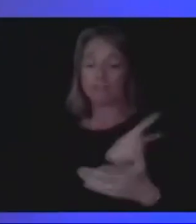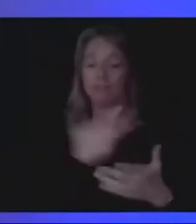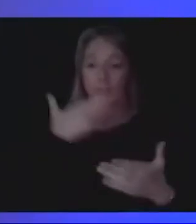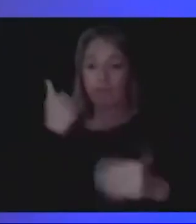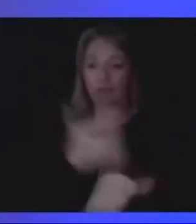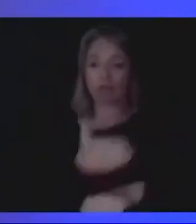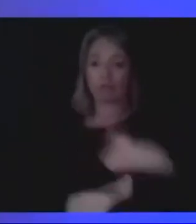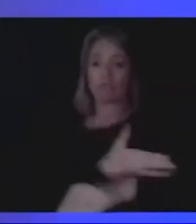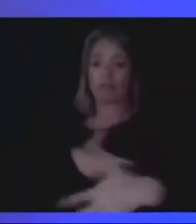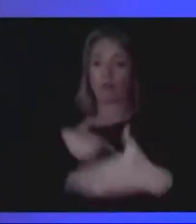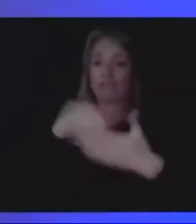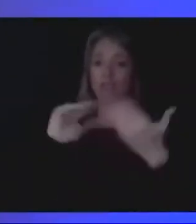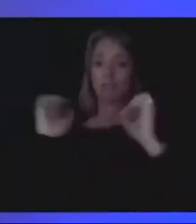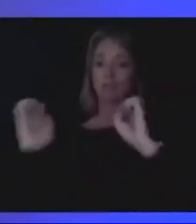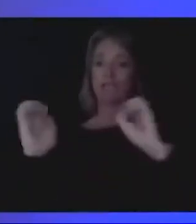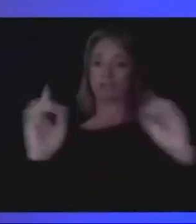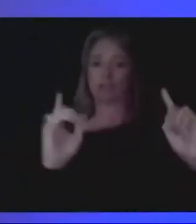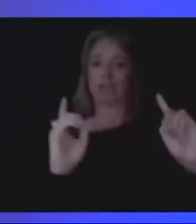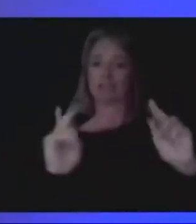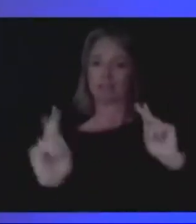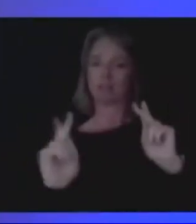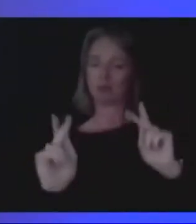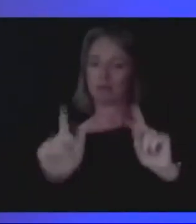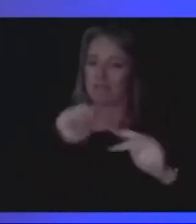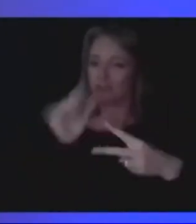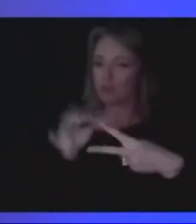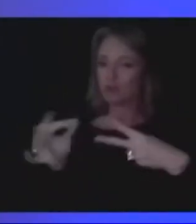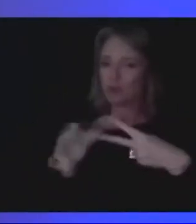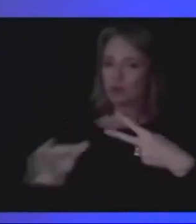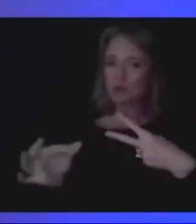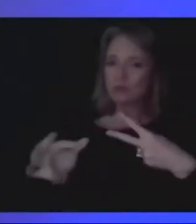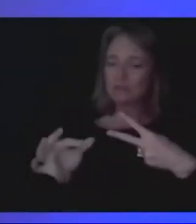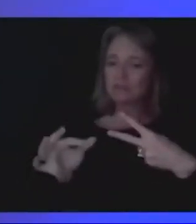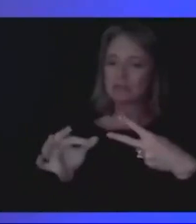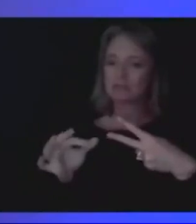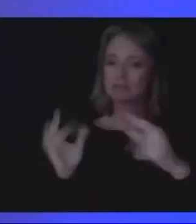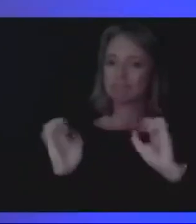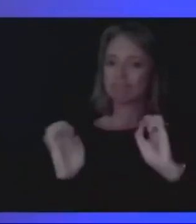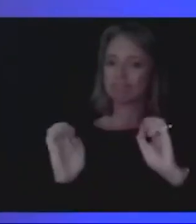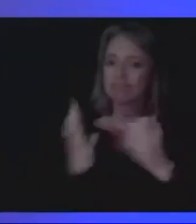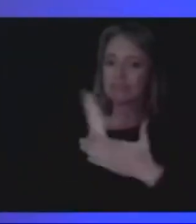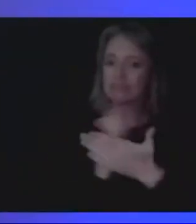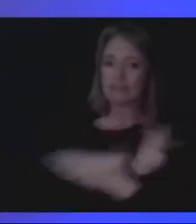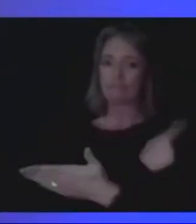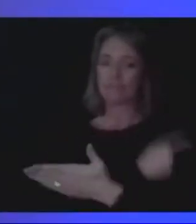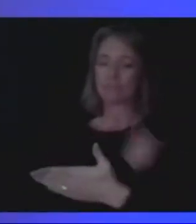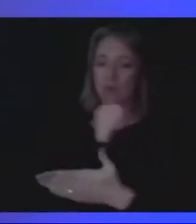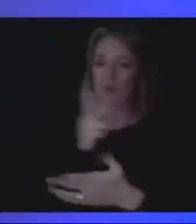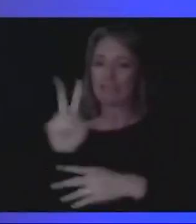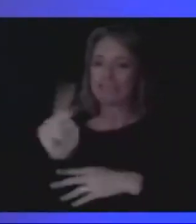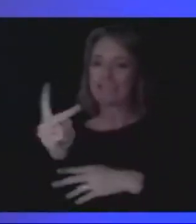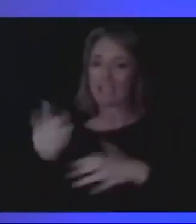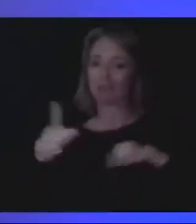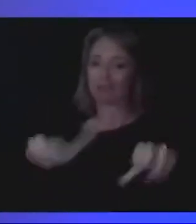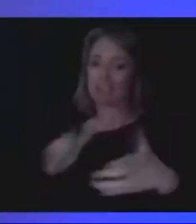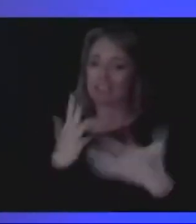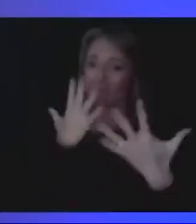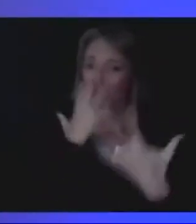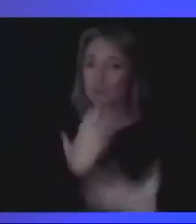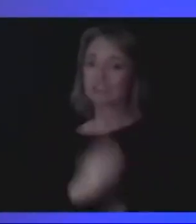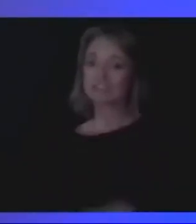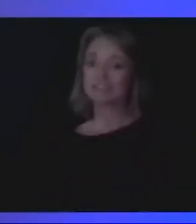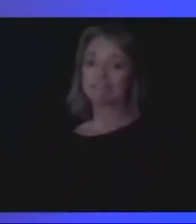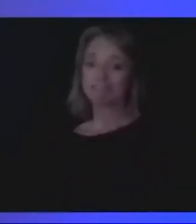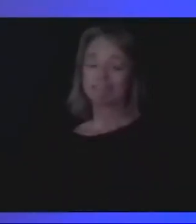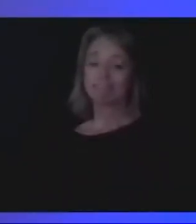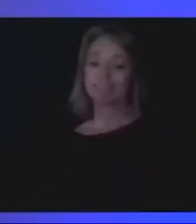to not make the same choice they did. But unfortunately, some patients don't get a second chance. So it's very hard to see